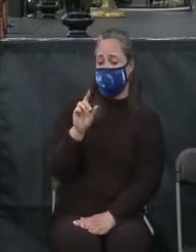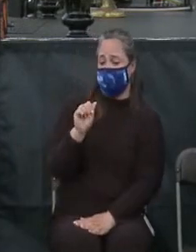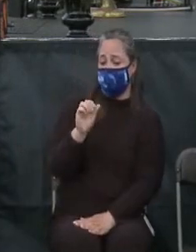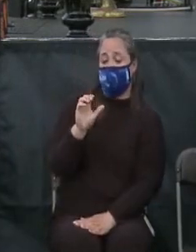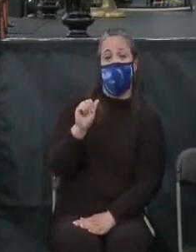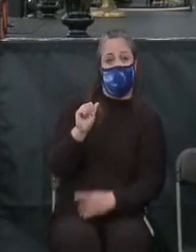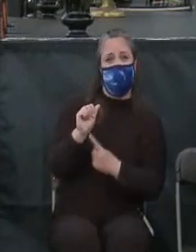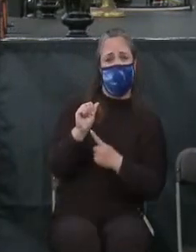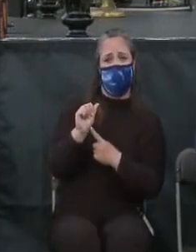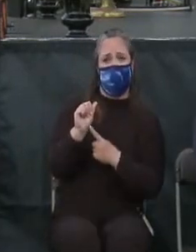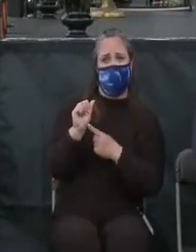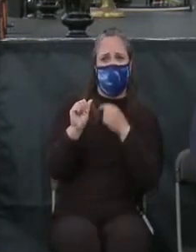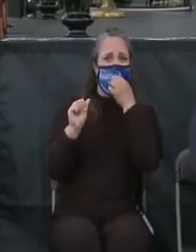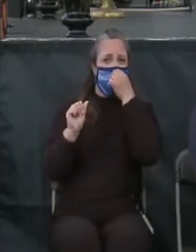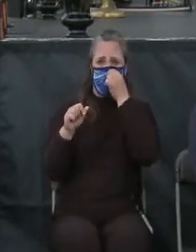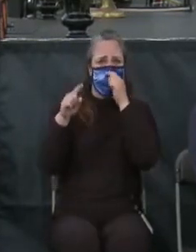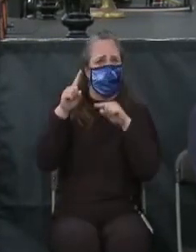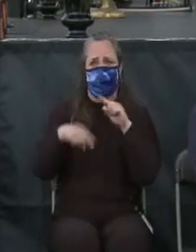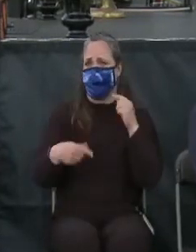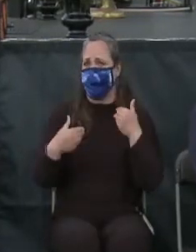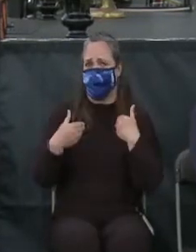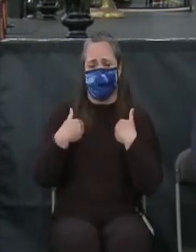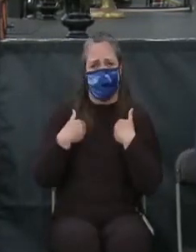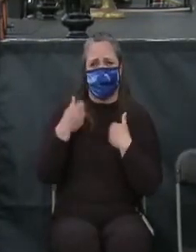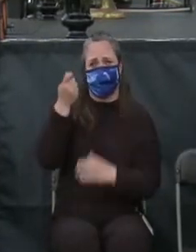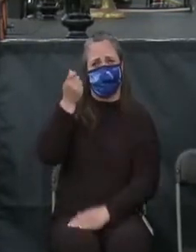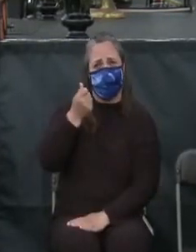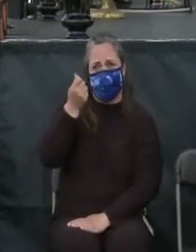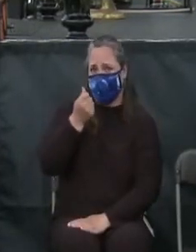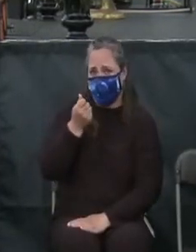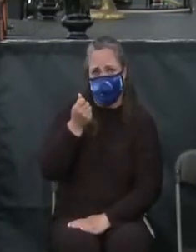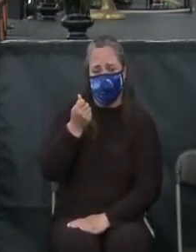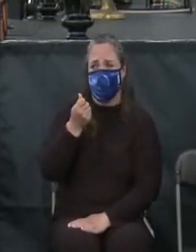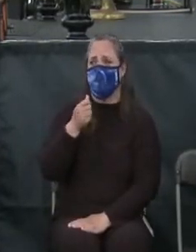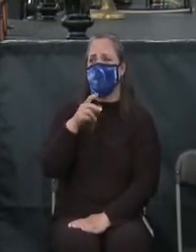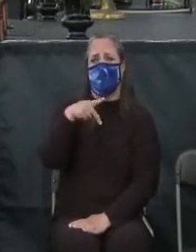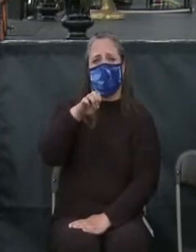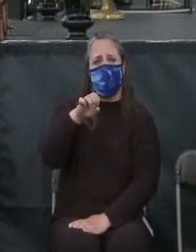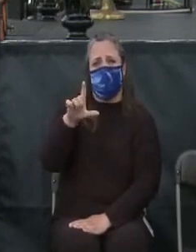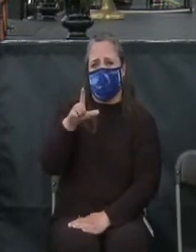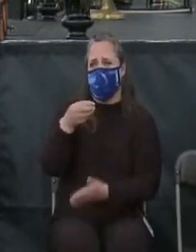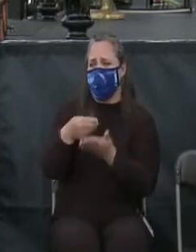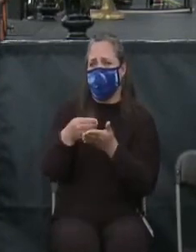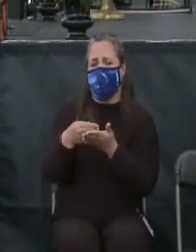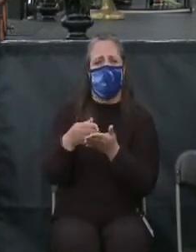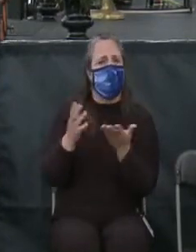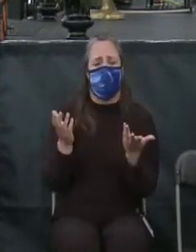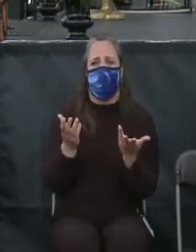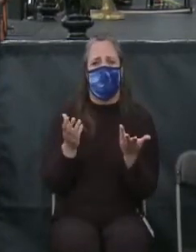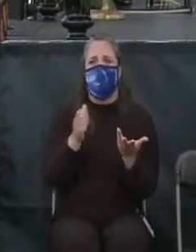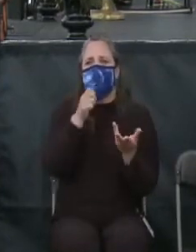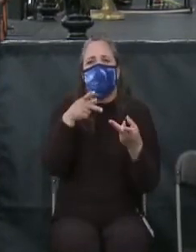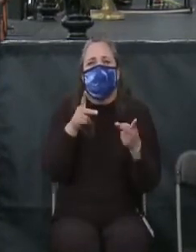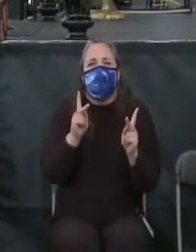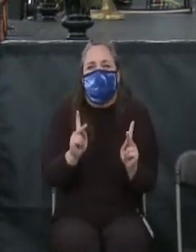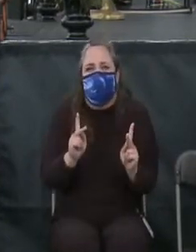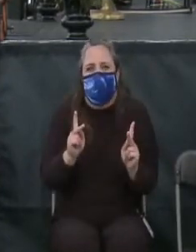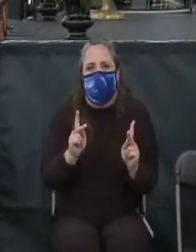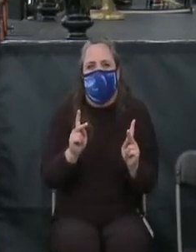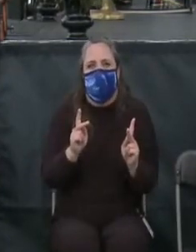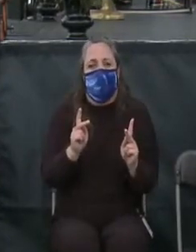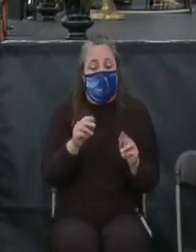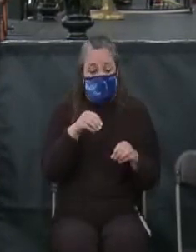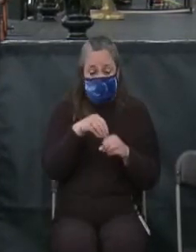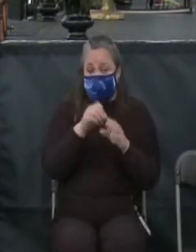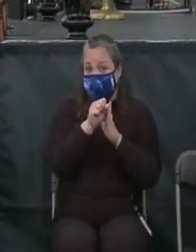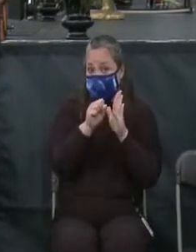Pell Grants, federal financial aid, and nearly all scholarships. And in most of our states, we weren't even allowed to receive in-state